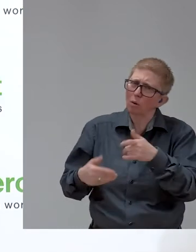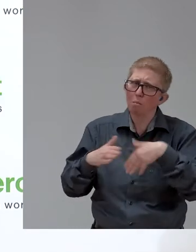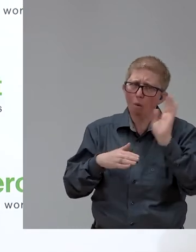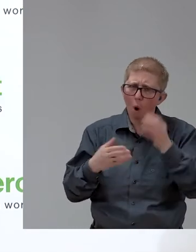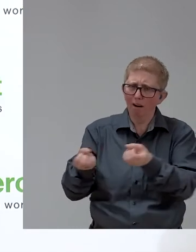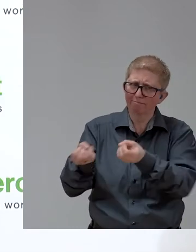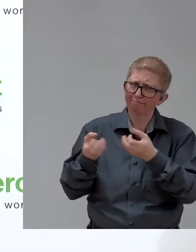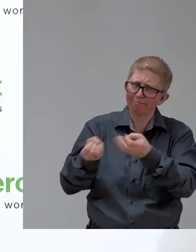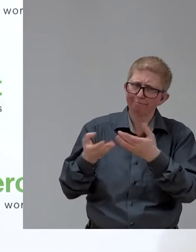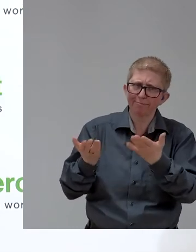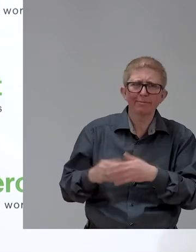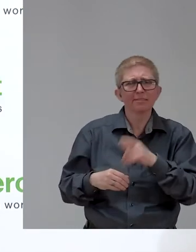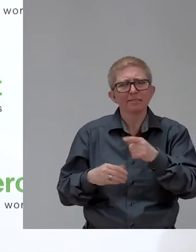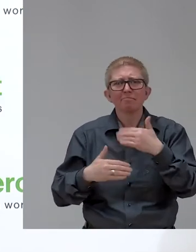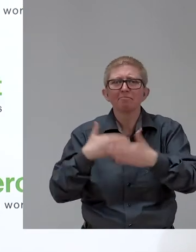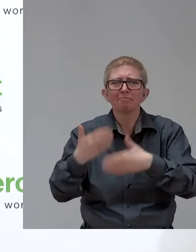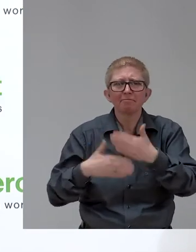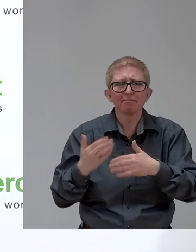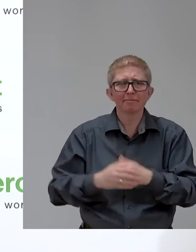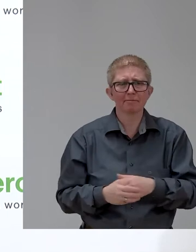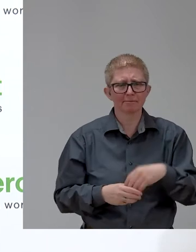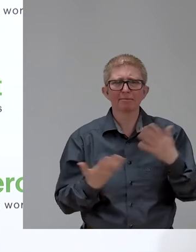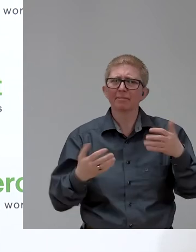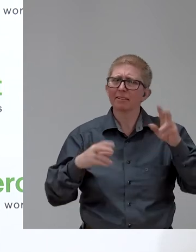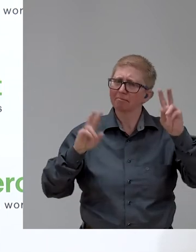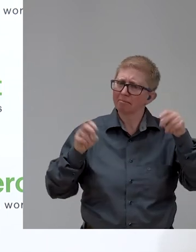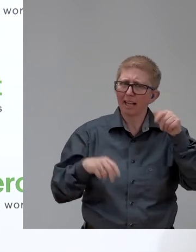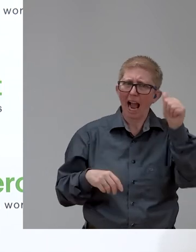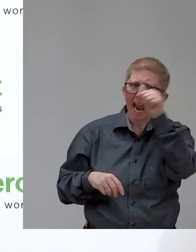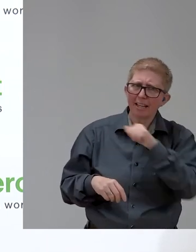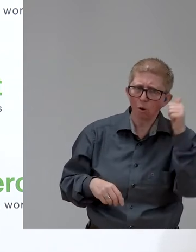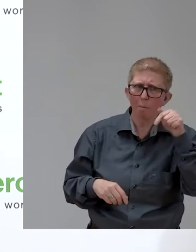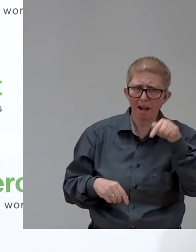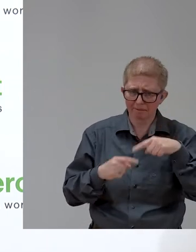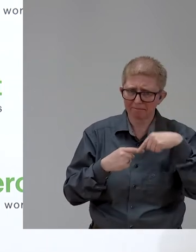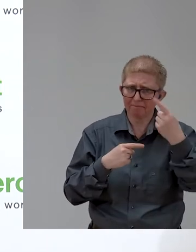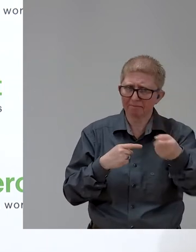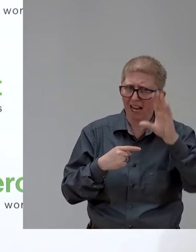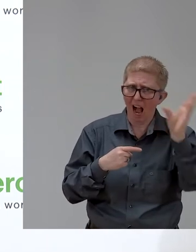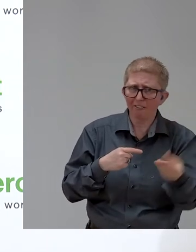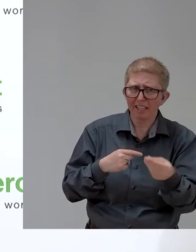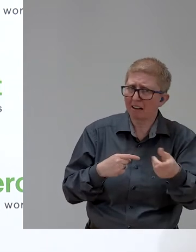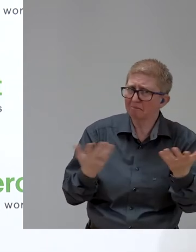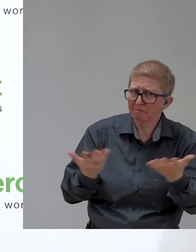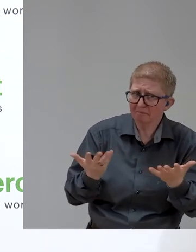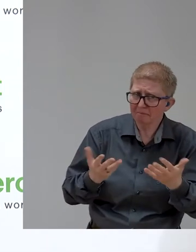in Ethiopia. And very happy to see that the hairdressers seem to be open in Mauritius. You look